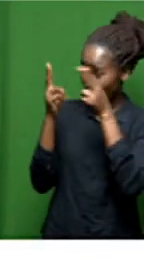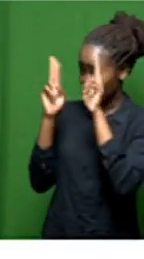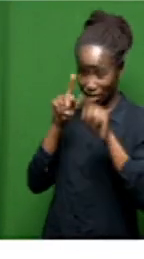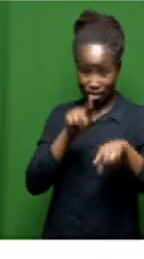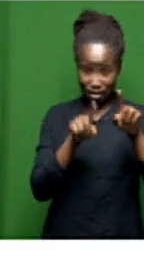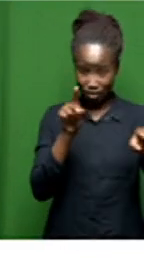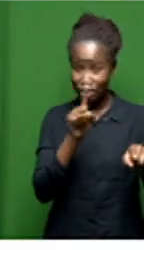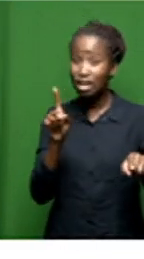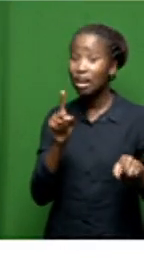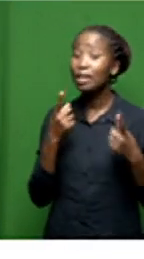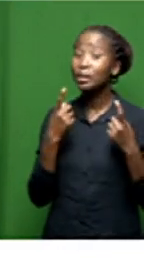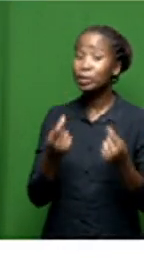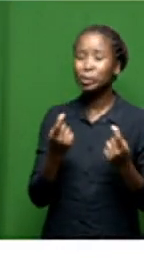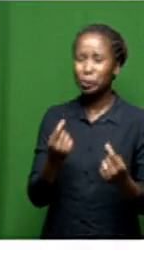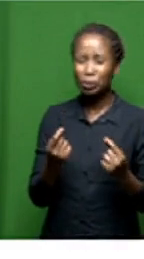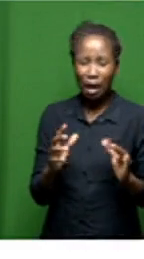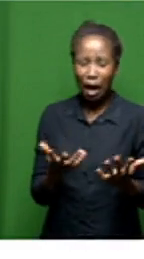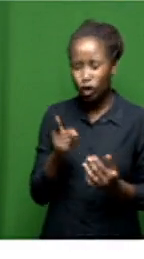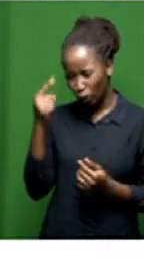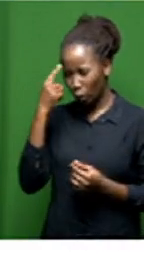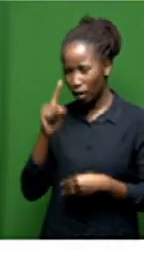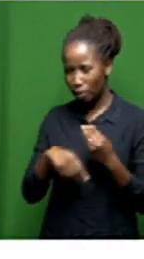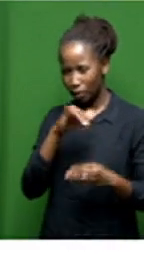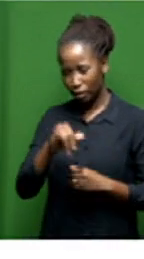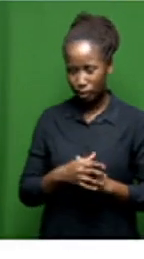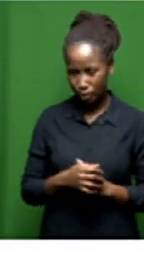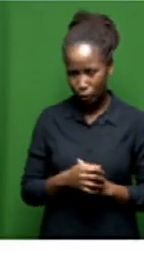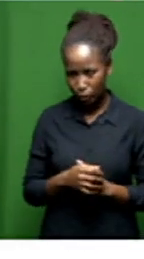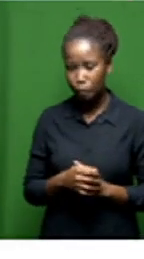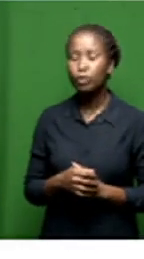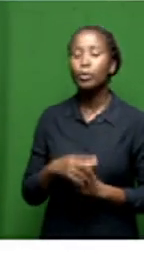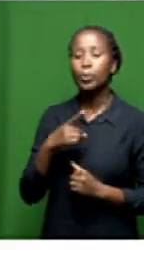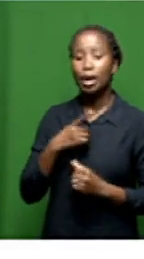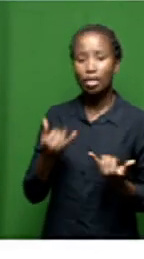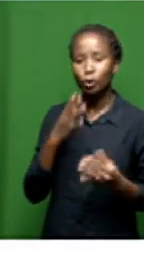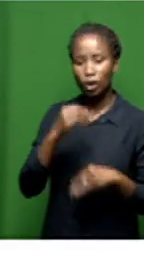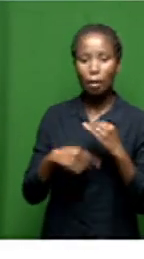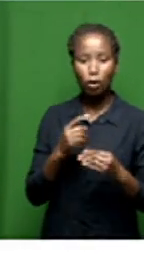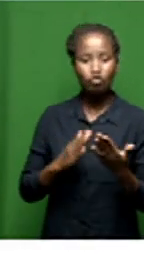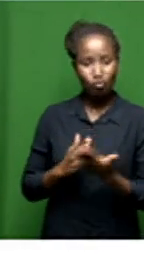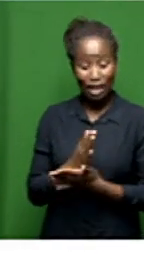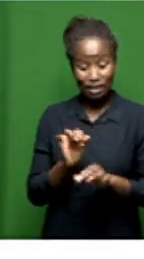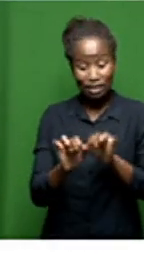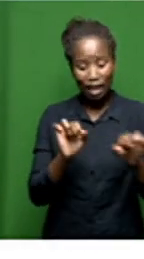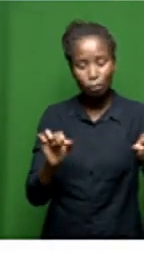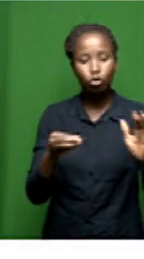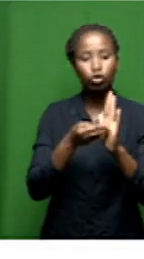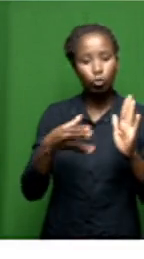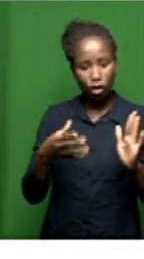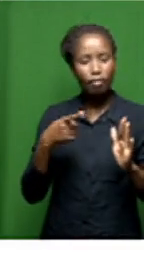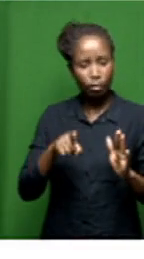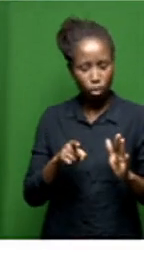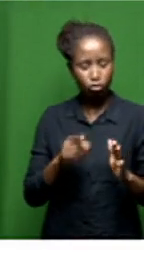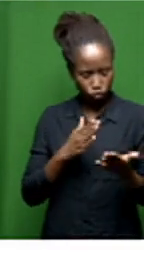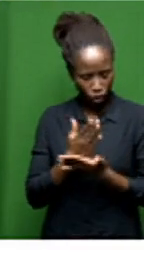have approached this matter, what's your take on it, specifically with relation to the rights of students to an education